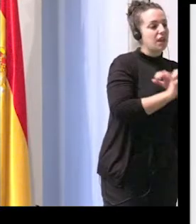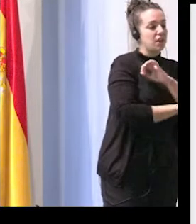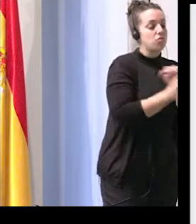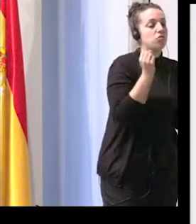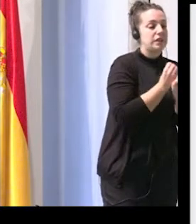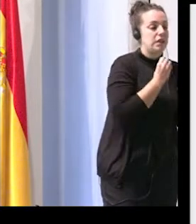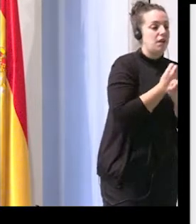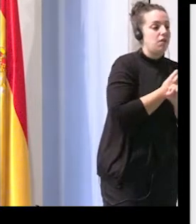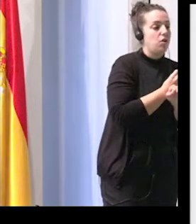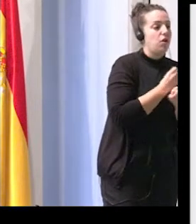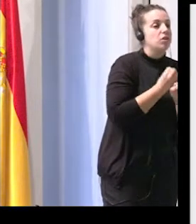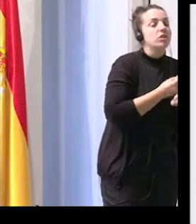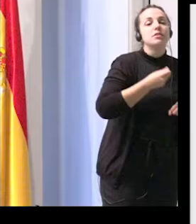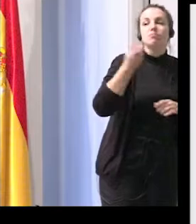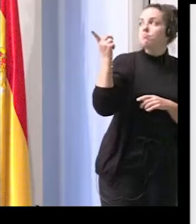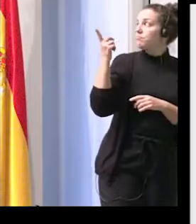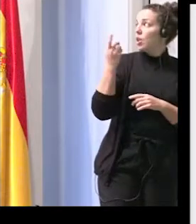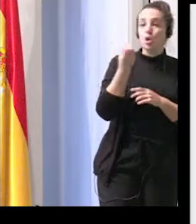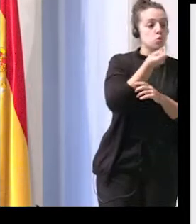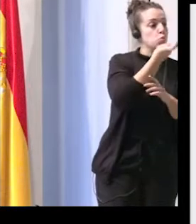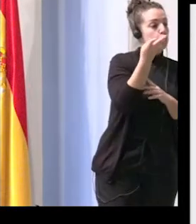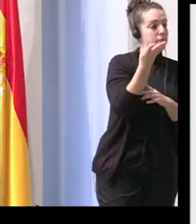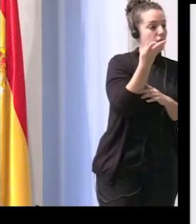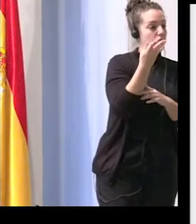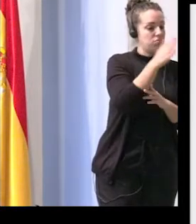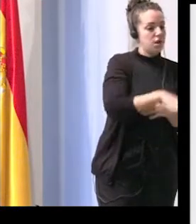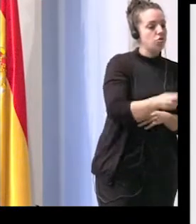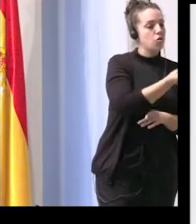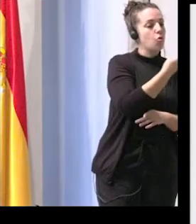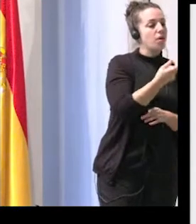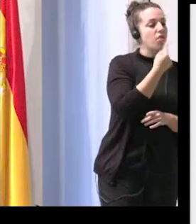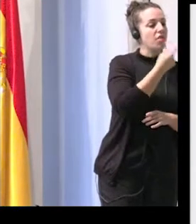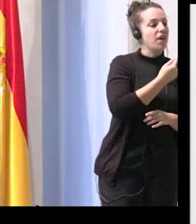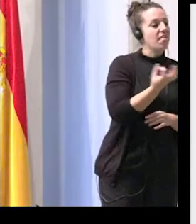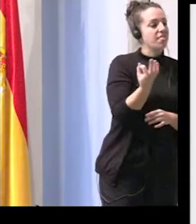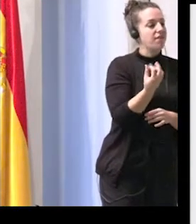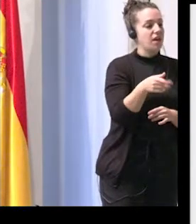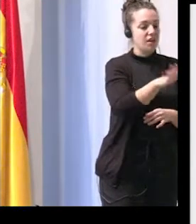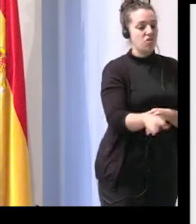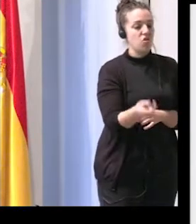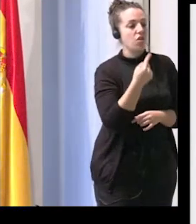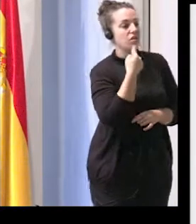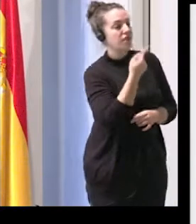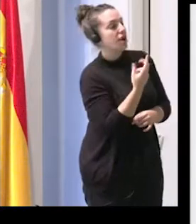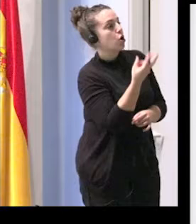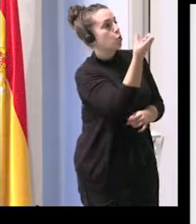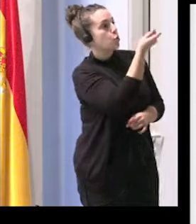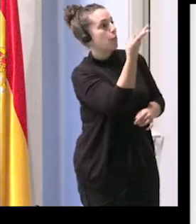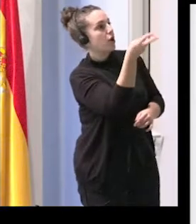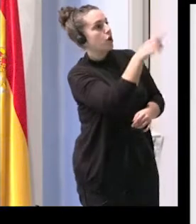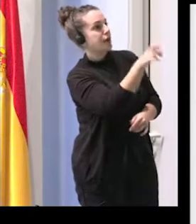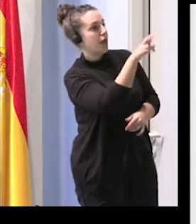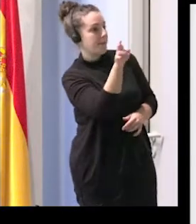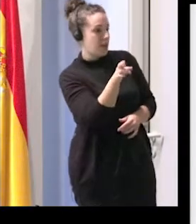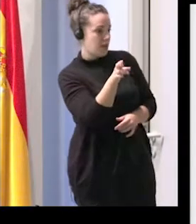of numbers to children, and they had to repeat the numbers back. And what I'm showing you is the numbers of